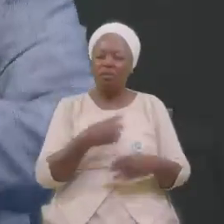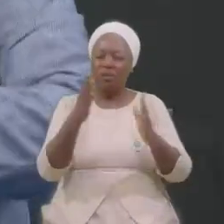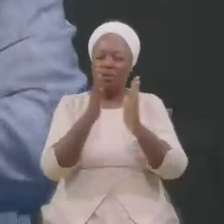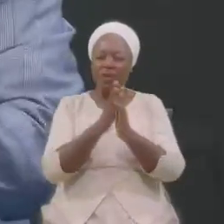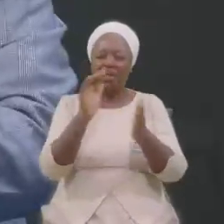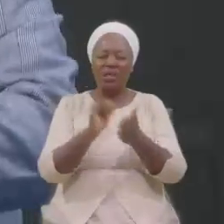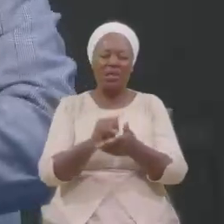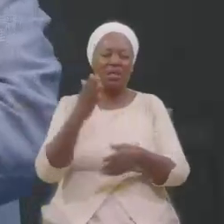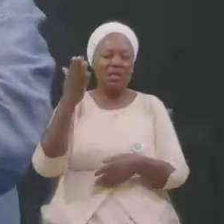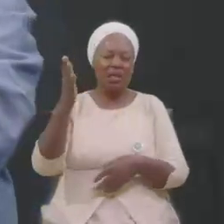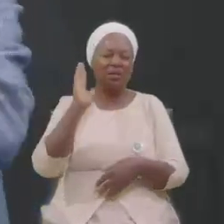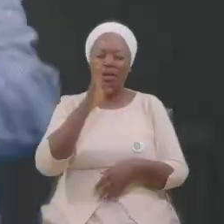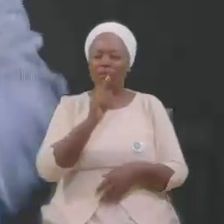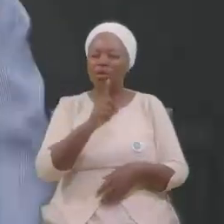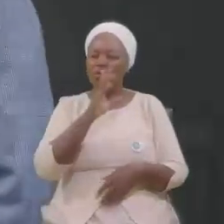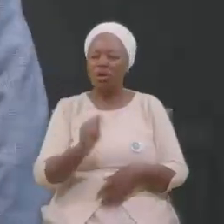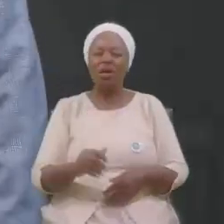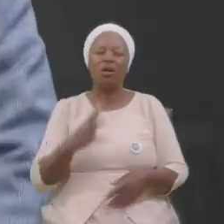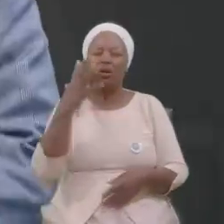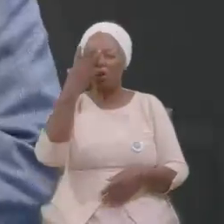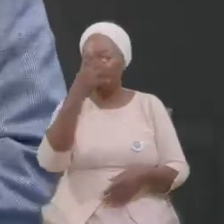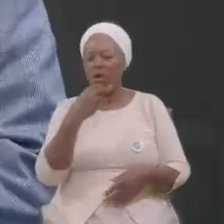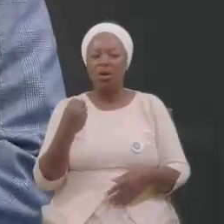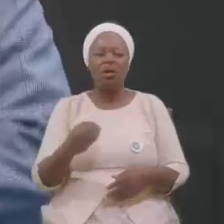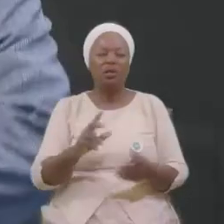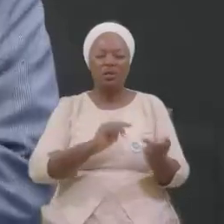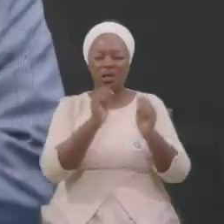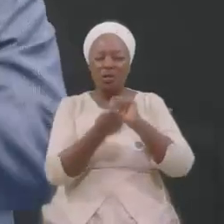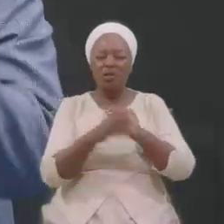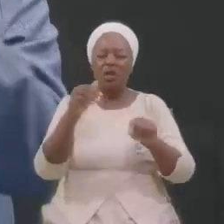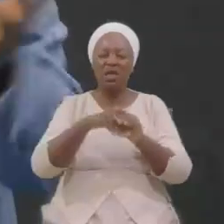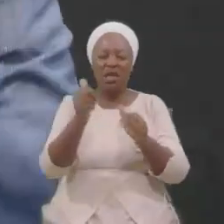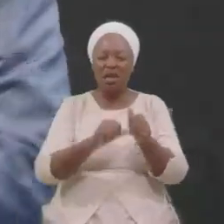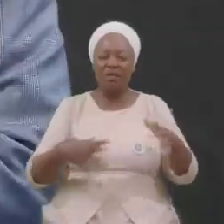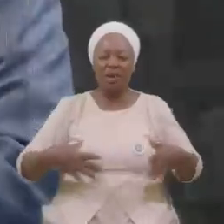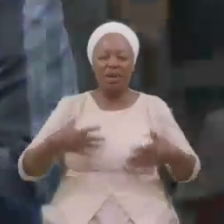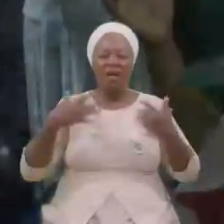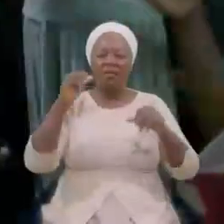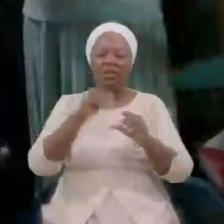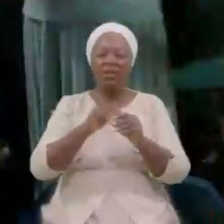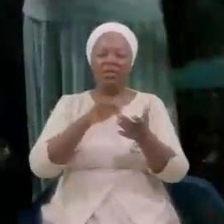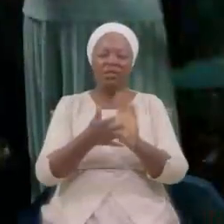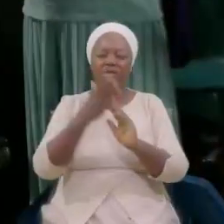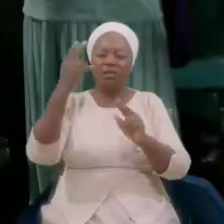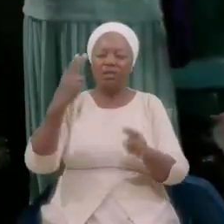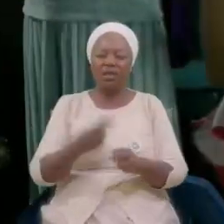truly glorious transformation in every life in Jesus'